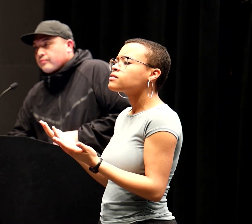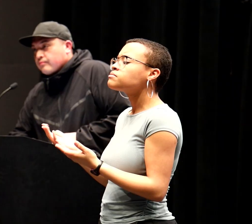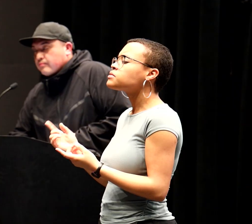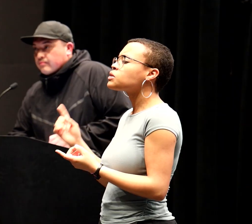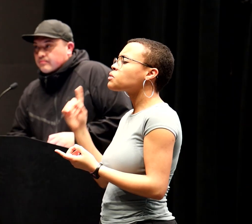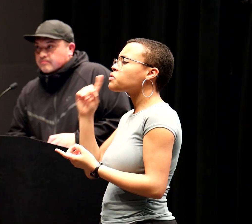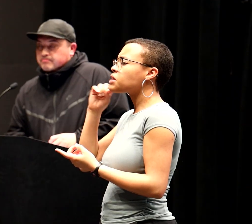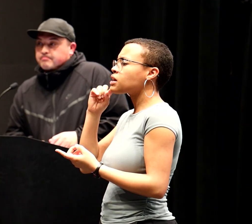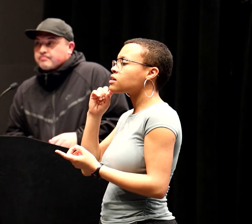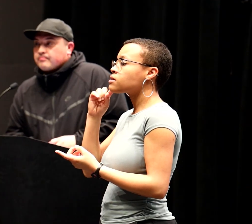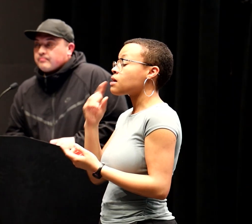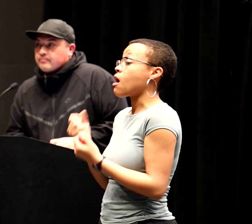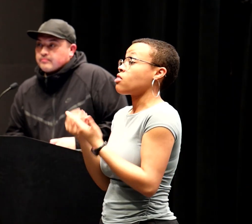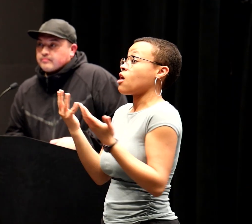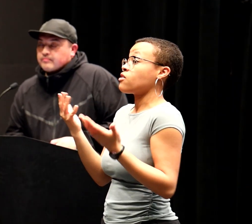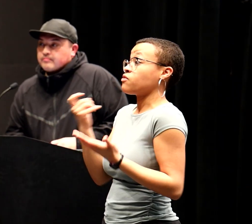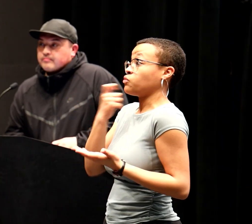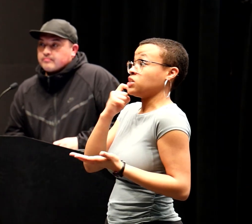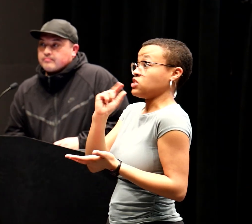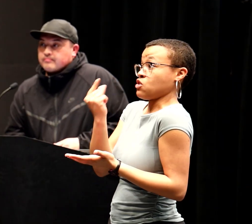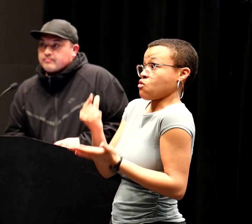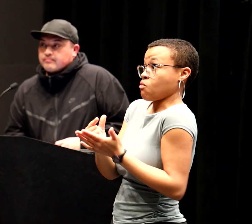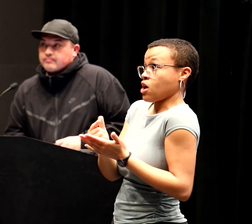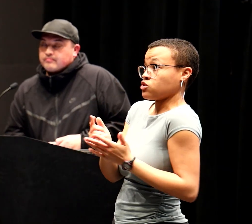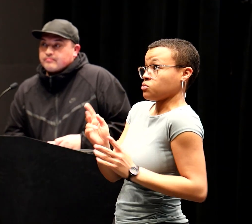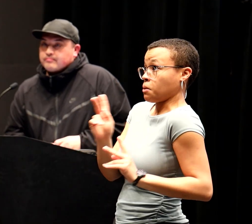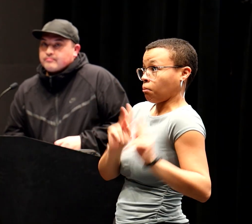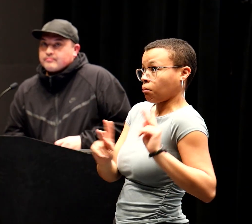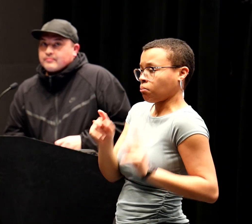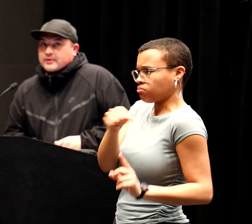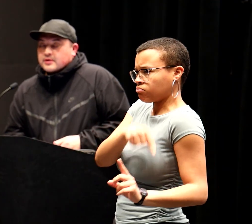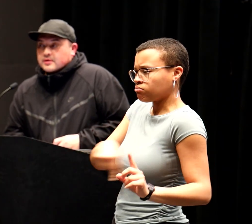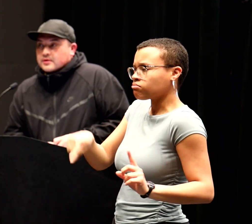lacking from graduates from the ID programs